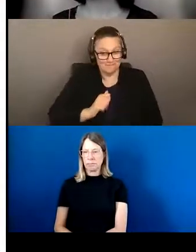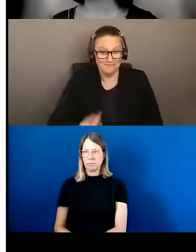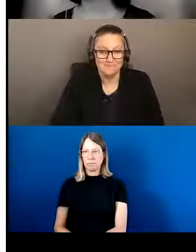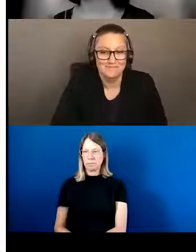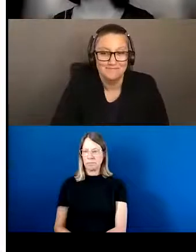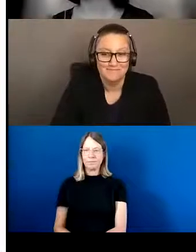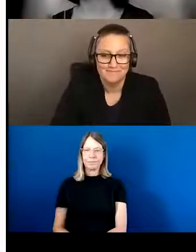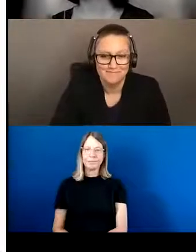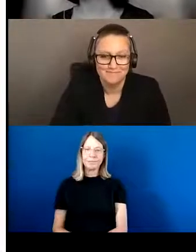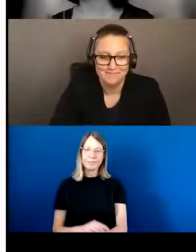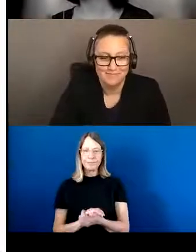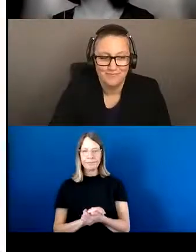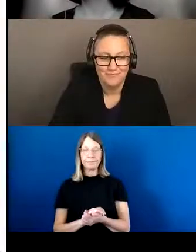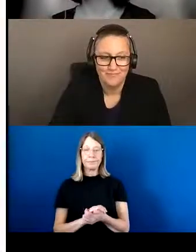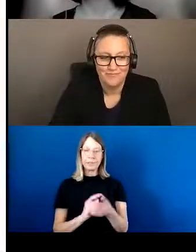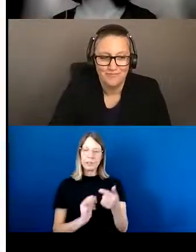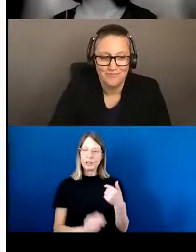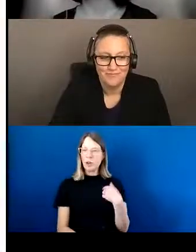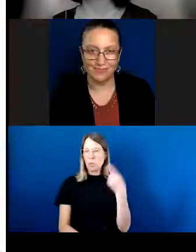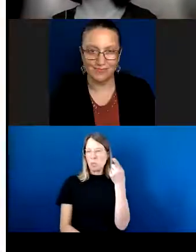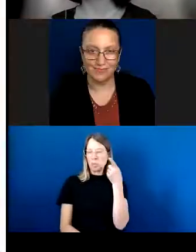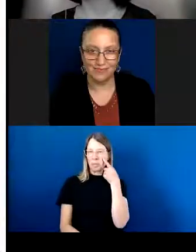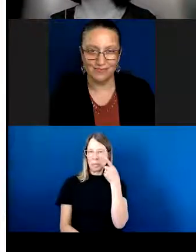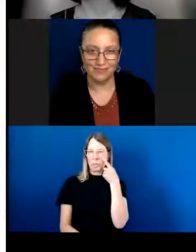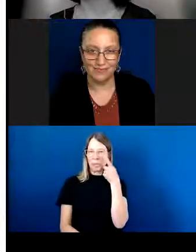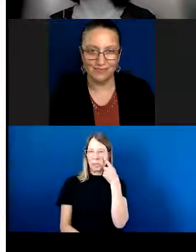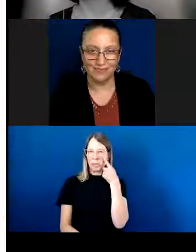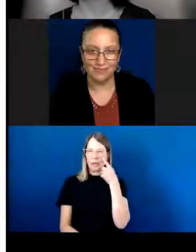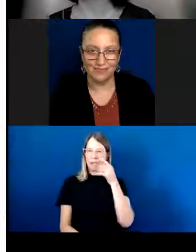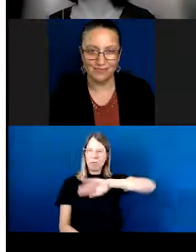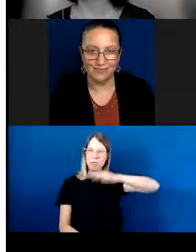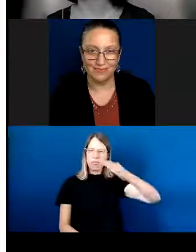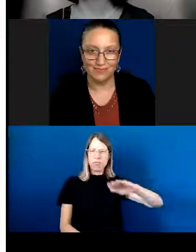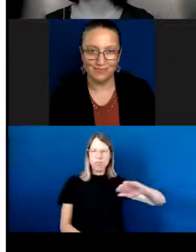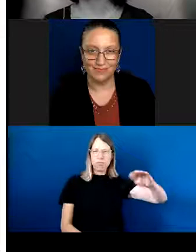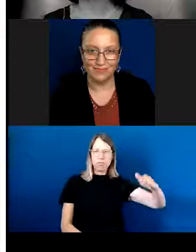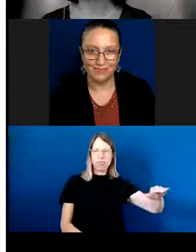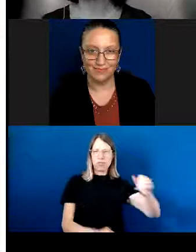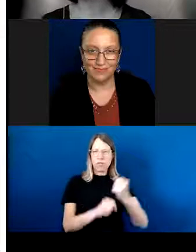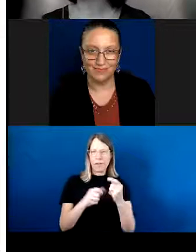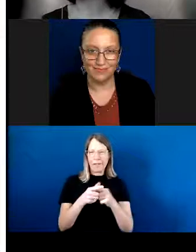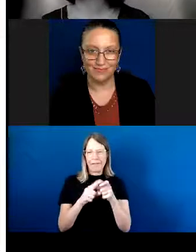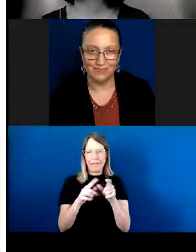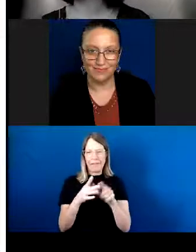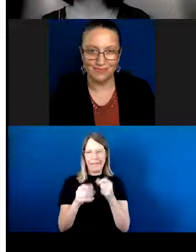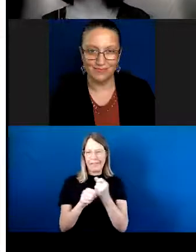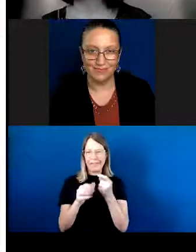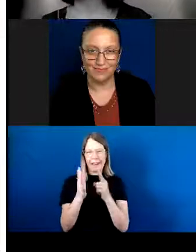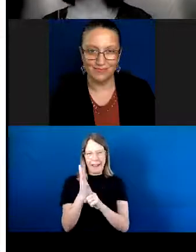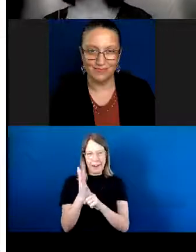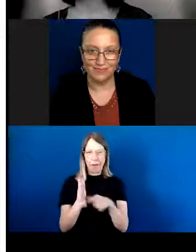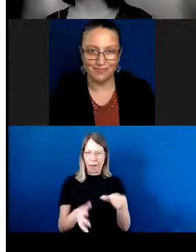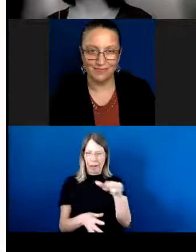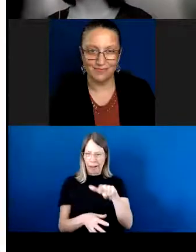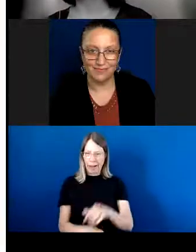Before we continue down to William Street, I thought I'd draw your attention to the shapely contours of the Gadigal land we are virtually travelling across today. These